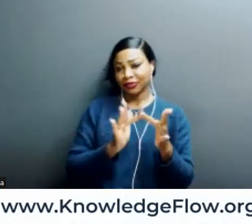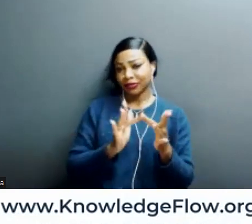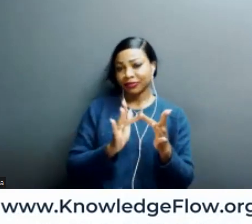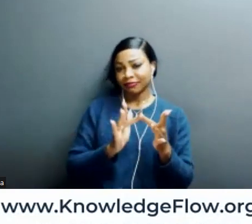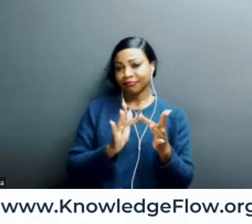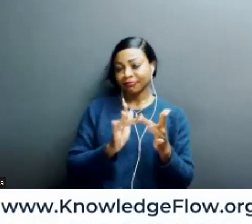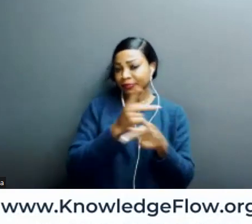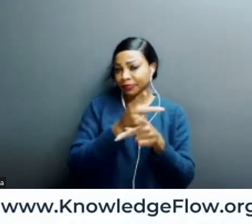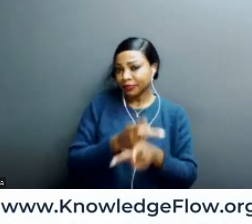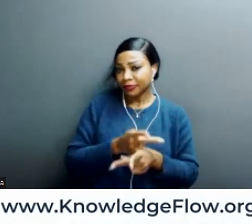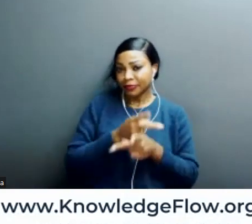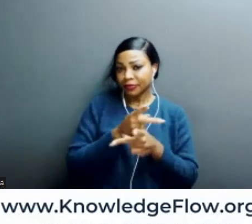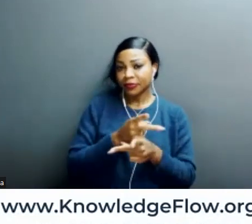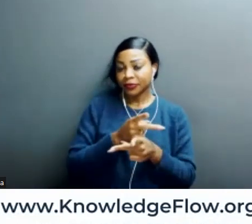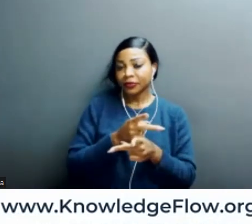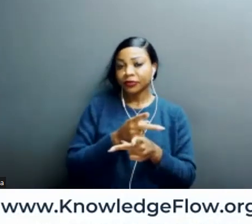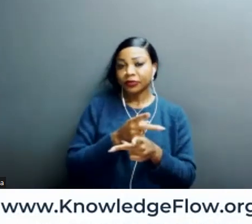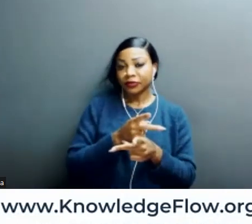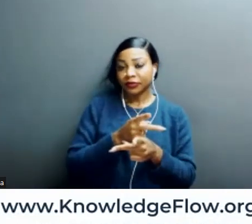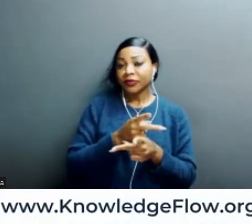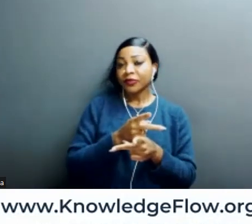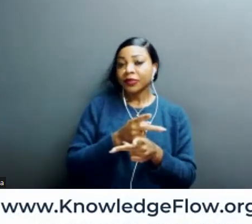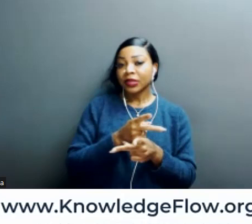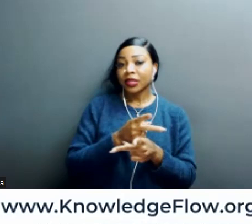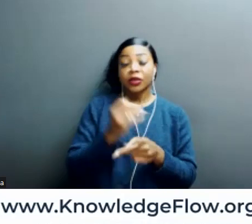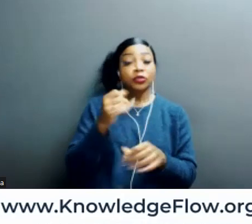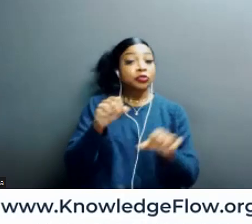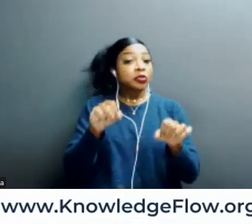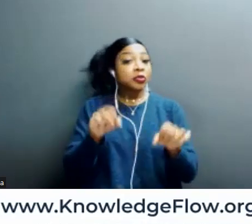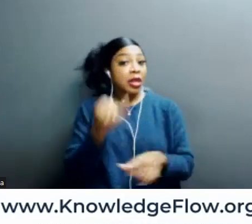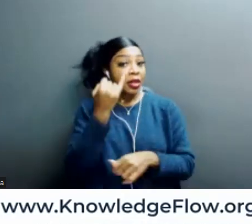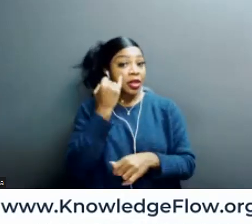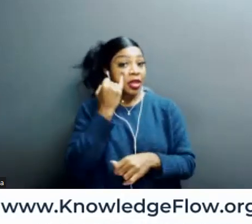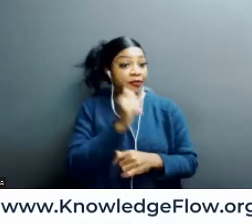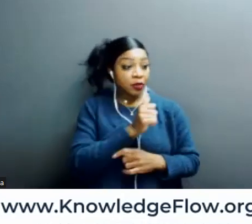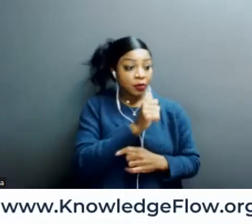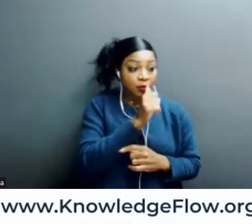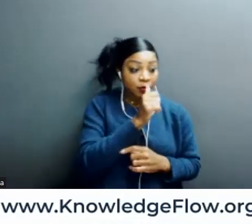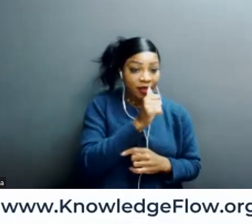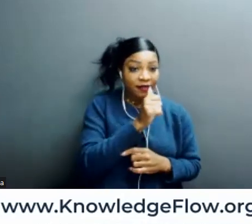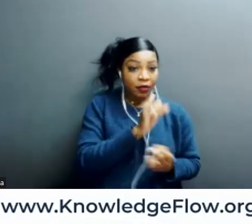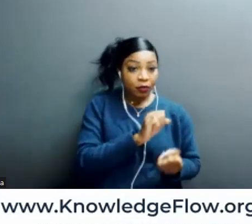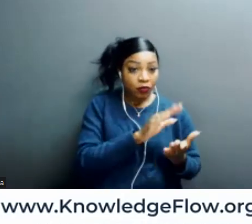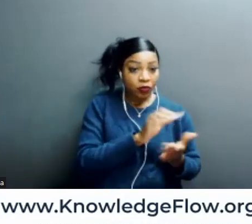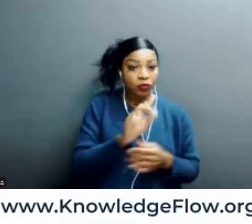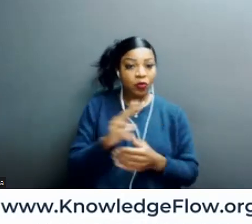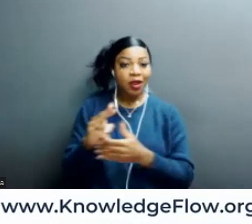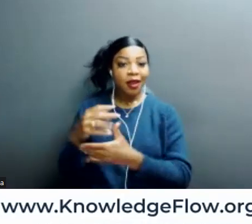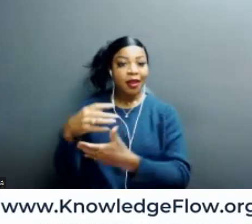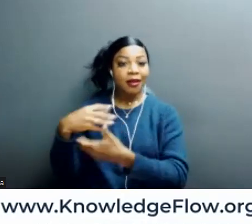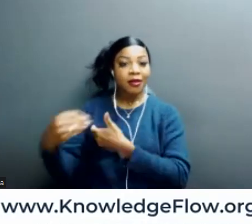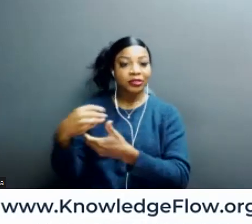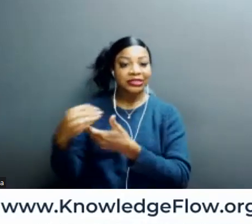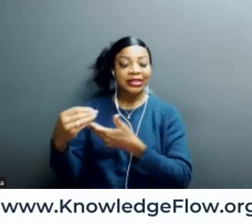um and uh and by that I mean whether you're accessing it in a private way so like uh or in a public for public